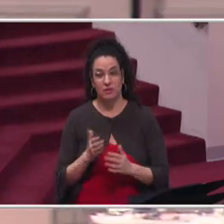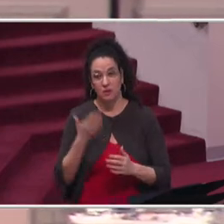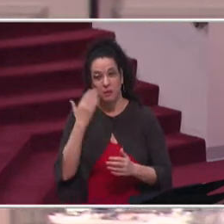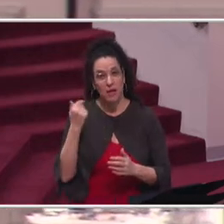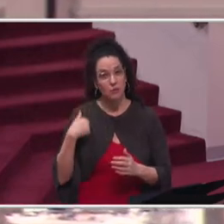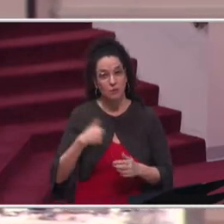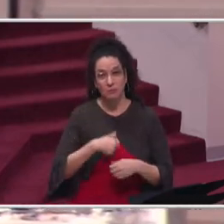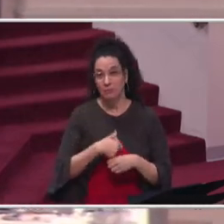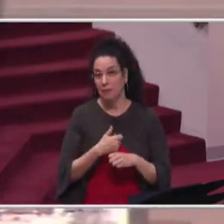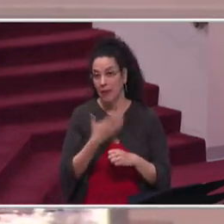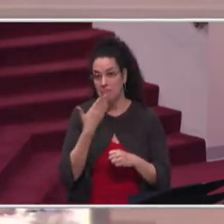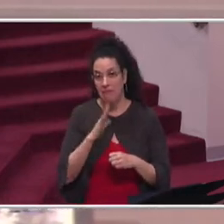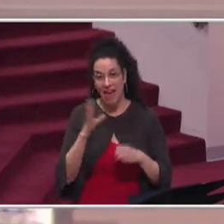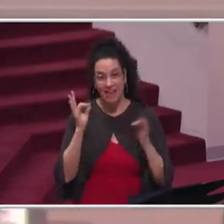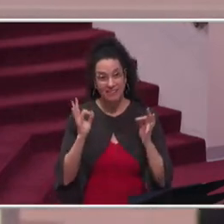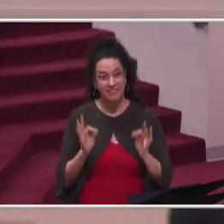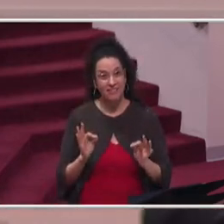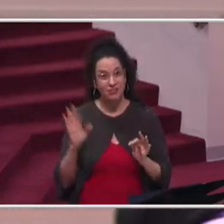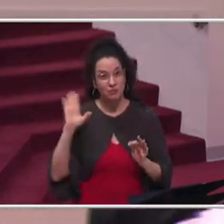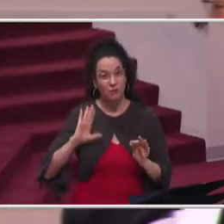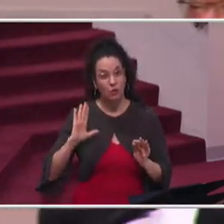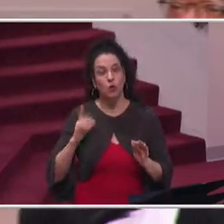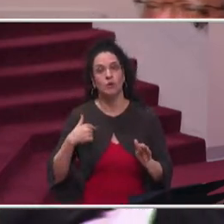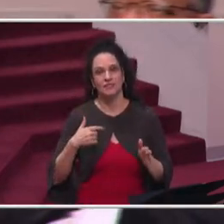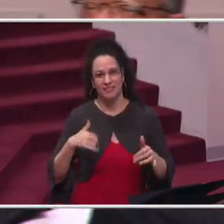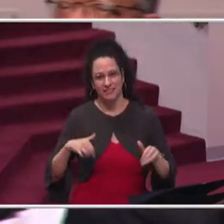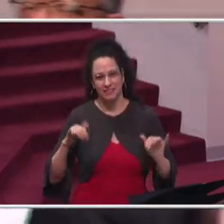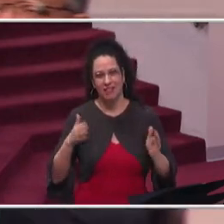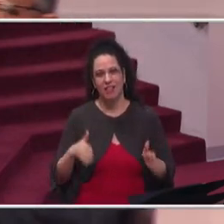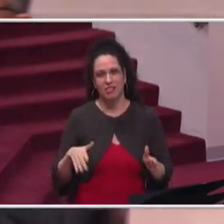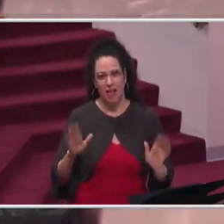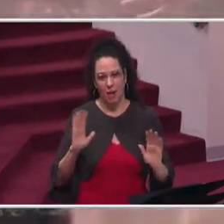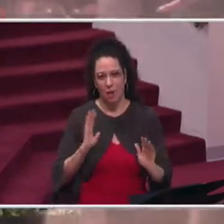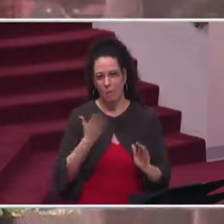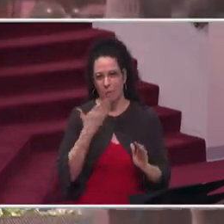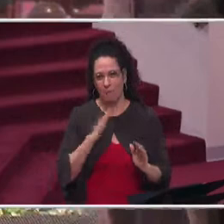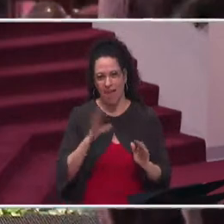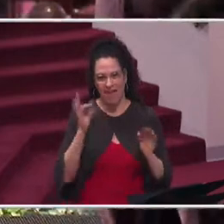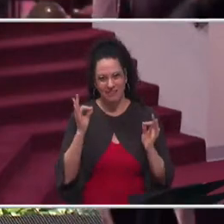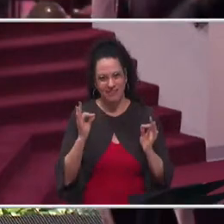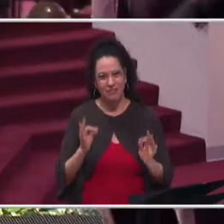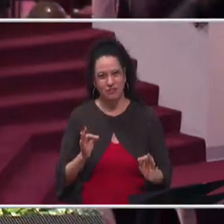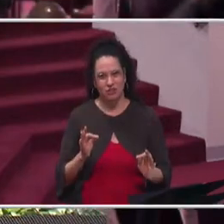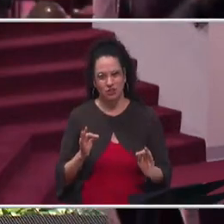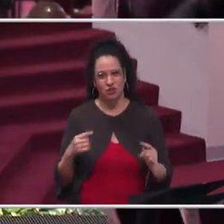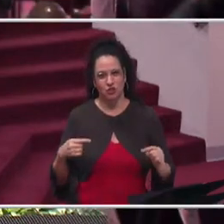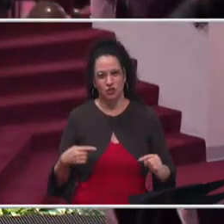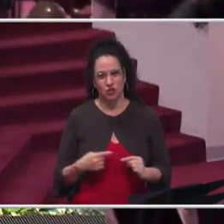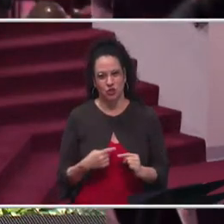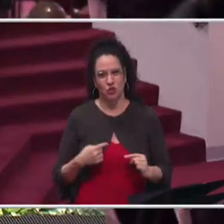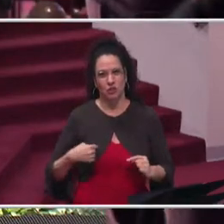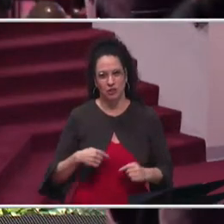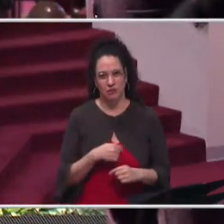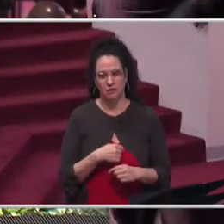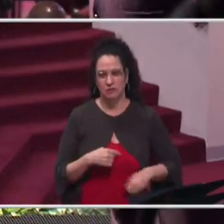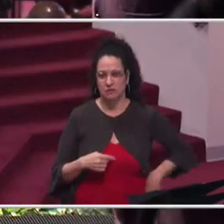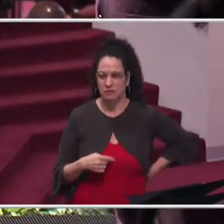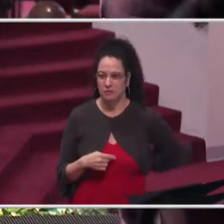still allowing those bad decisions to haunt us. Put that stuff behind you. You